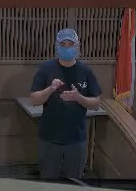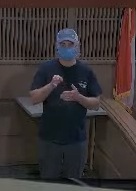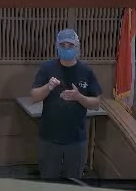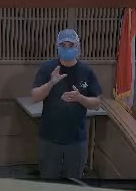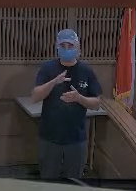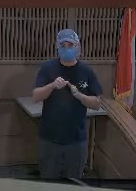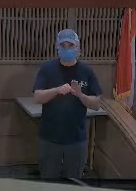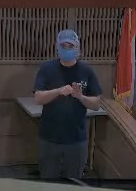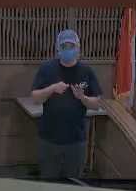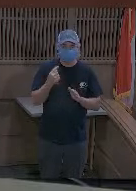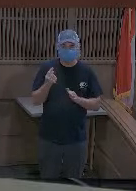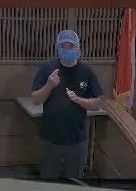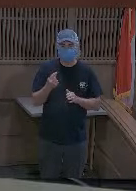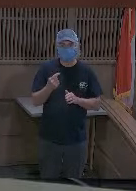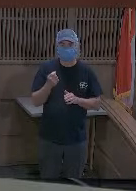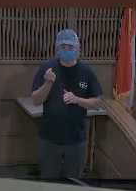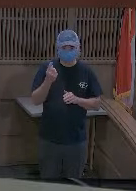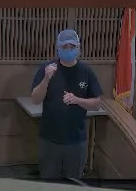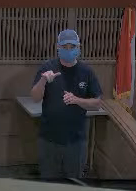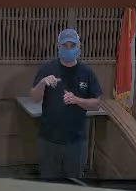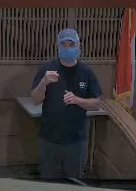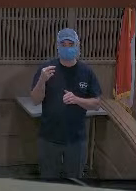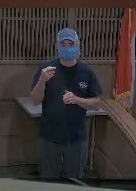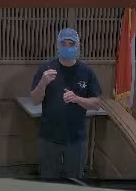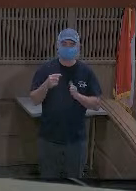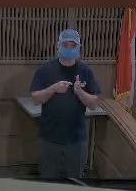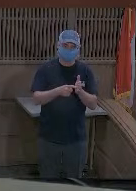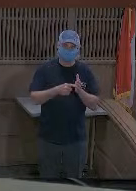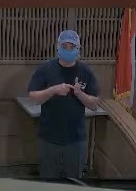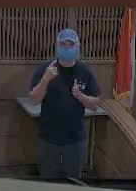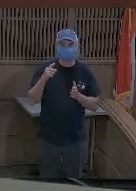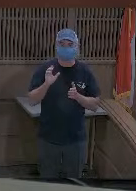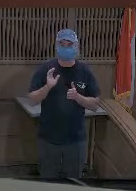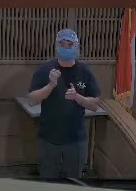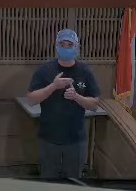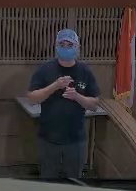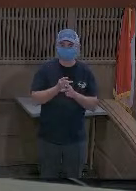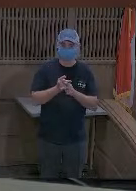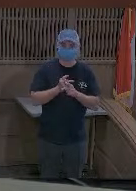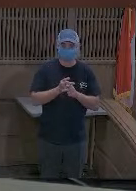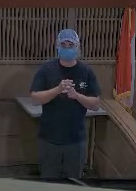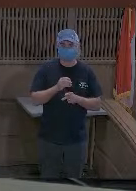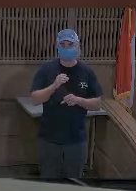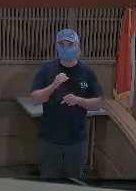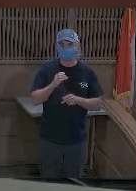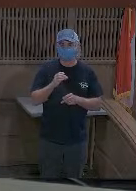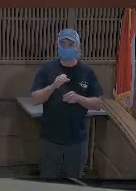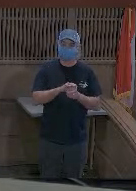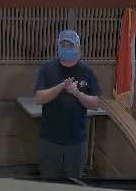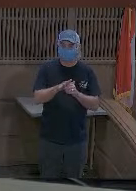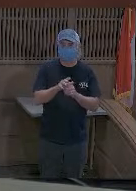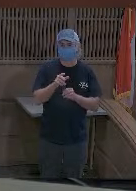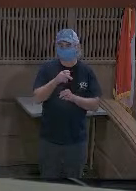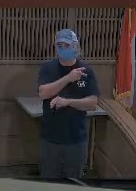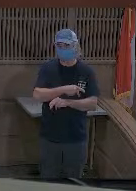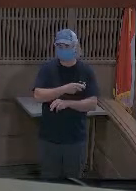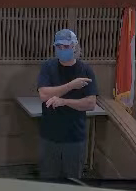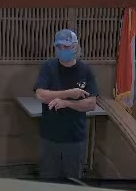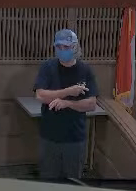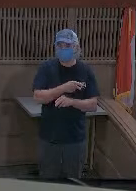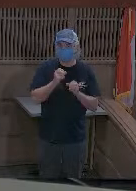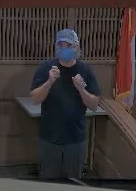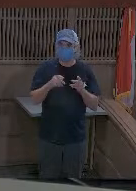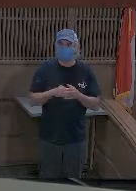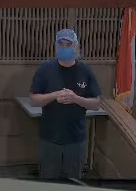why it was necessary in order for us to provide care for the community. If you, and hopefully you didn't, but if you did put off any of